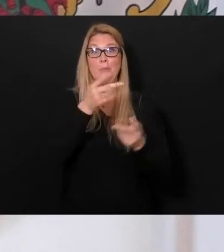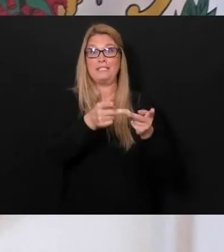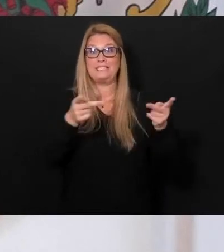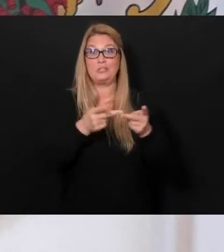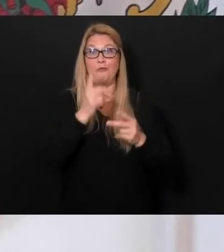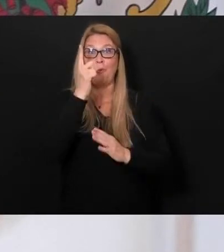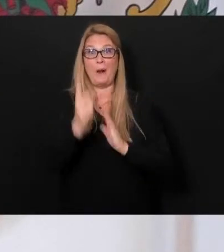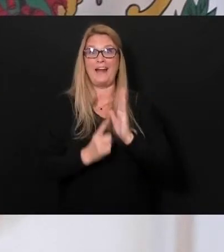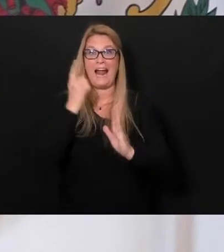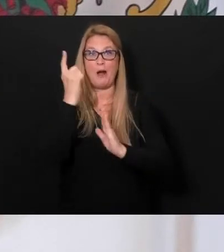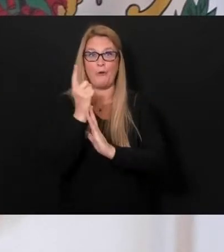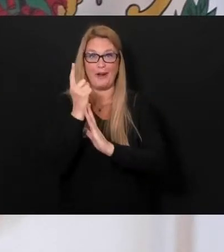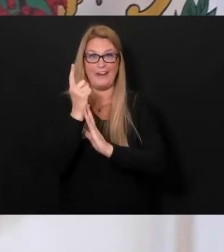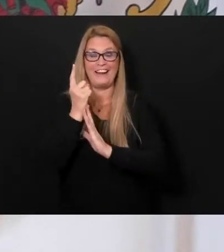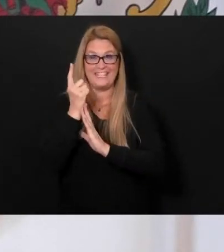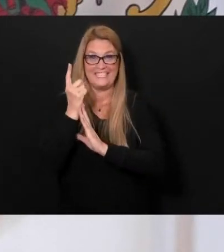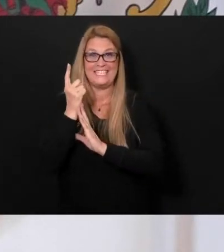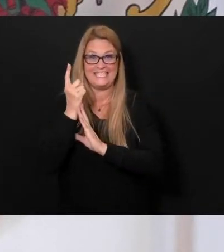and that